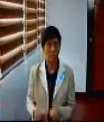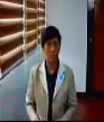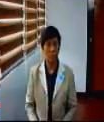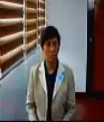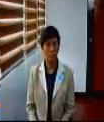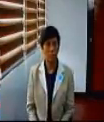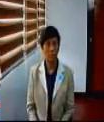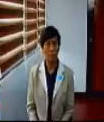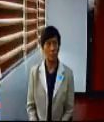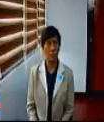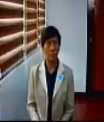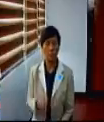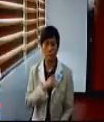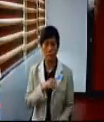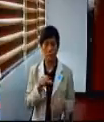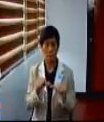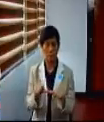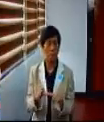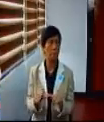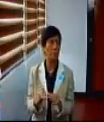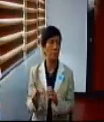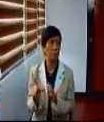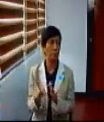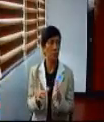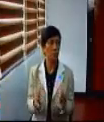Please proceed, Counsel.